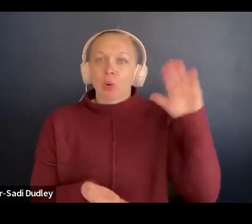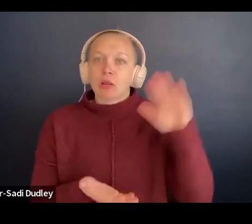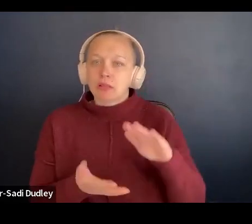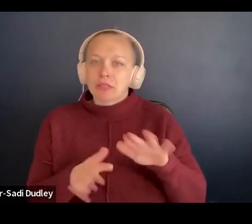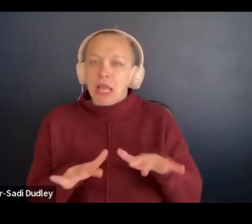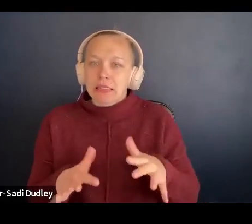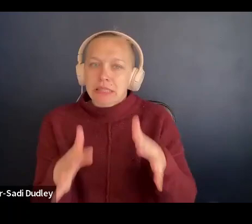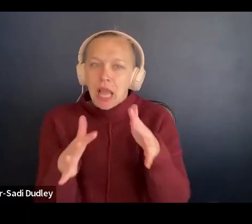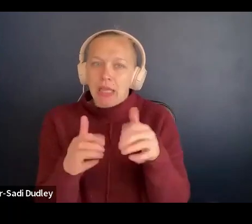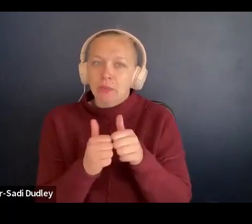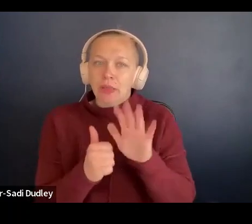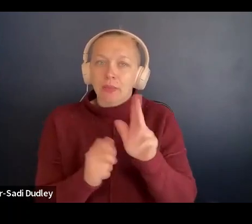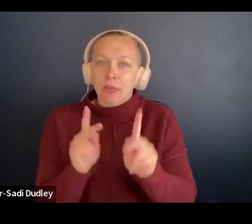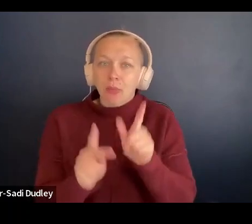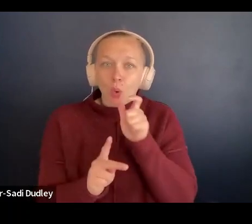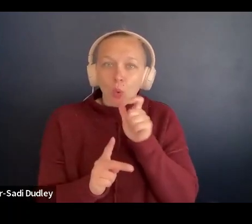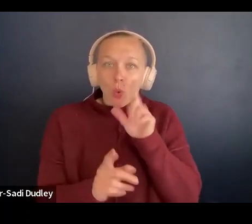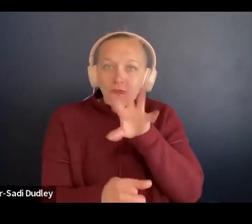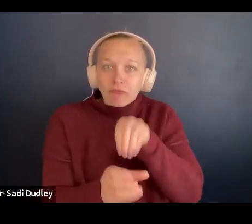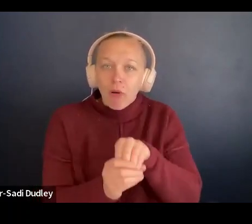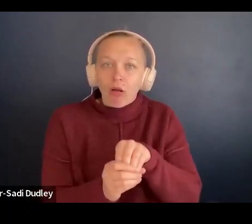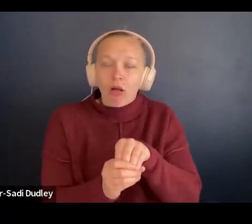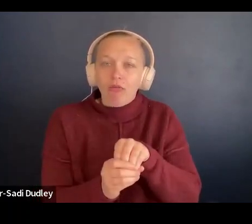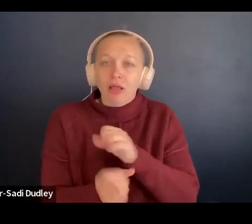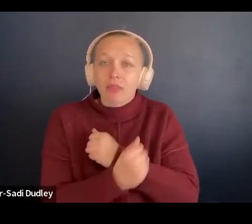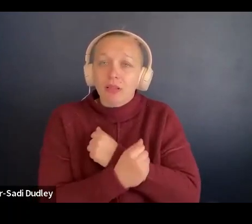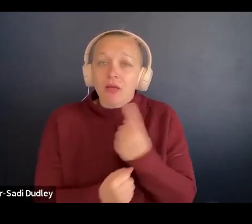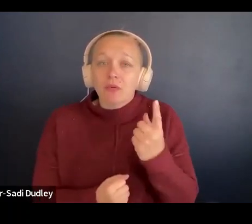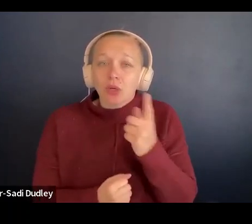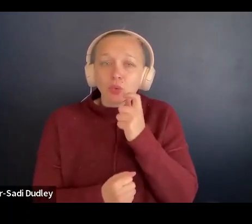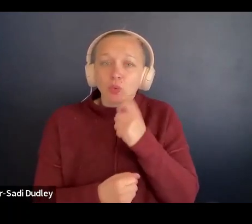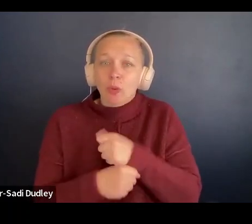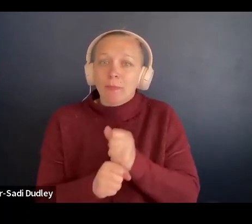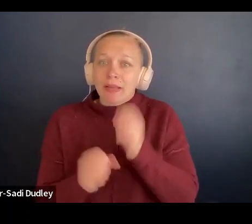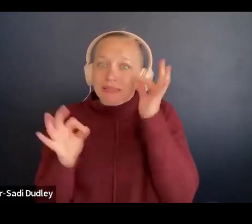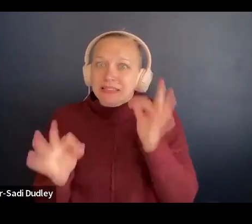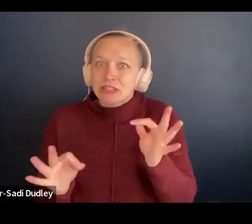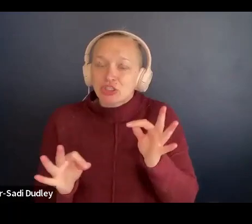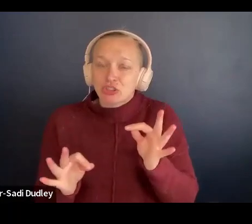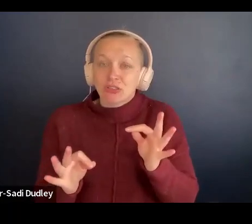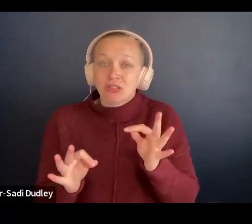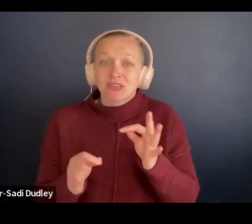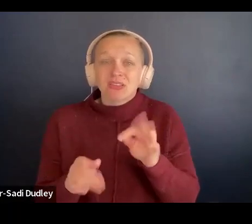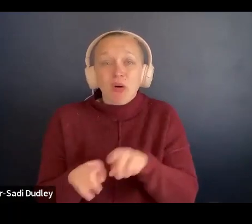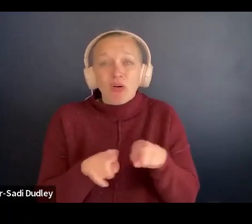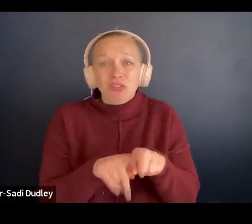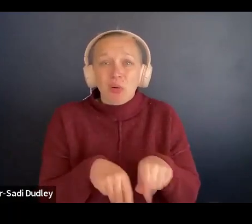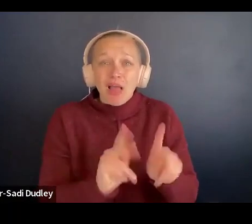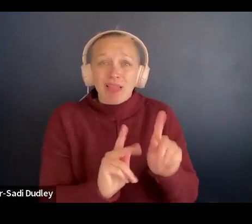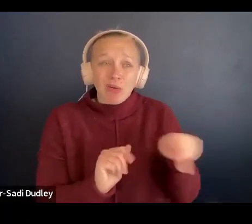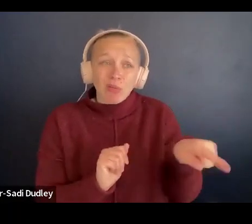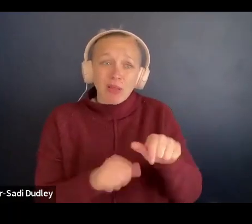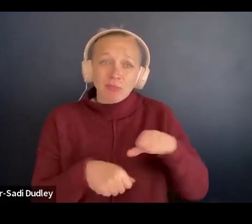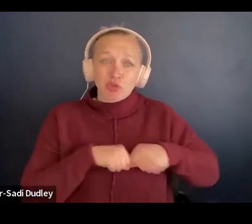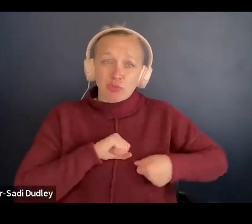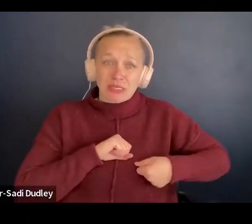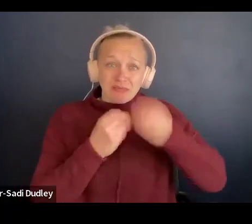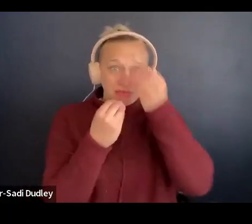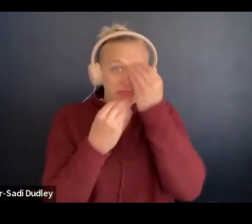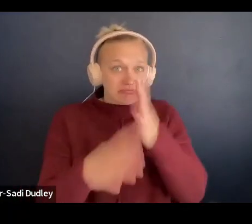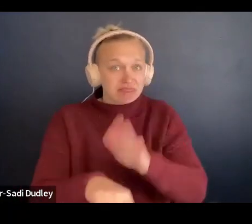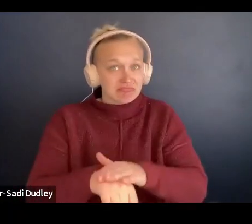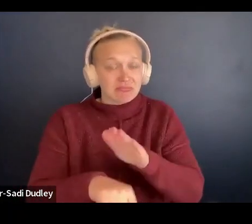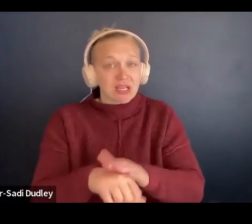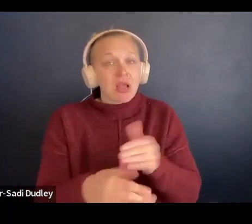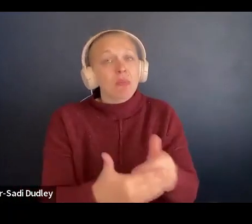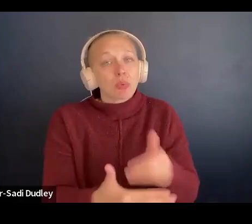to grieve without worrying about the decisions they made. So I cannot stress that enough. That's why we're going to say that multiple times during this presentation.